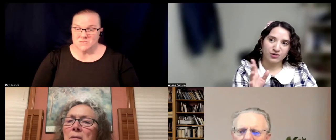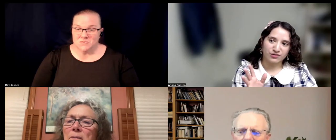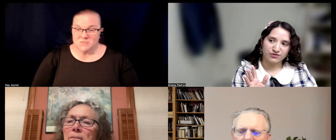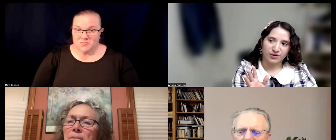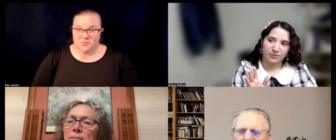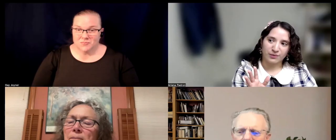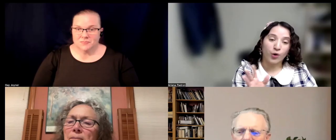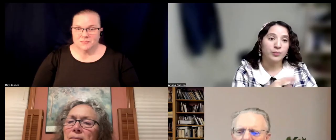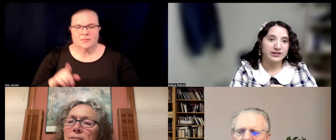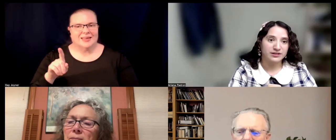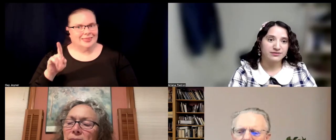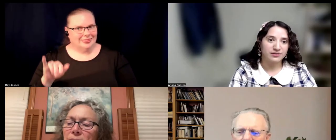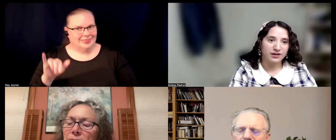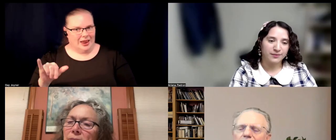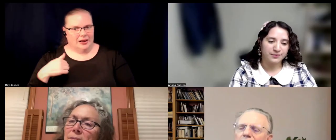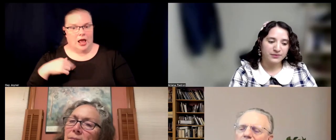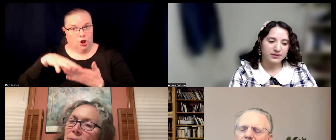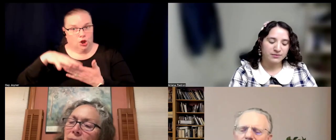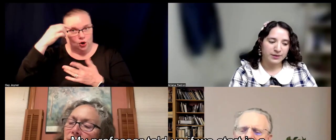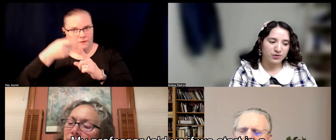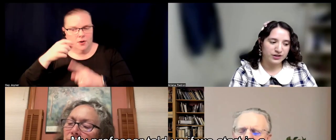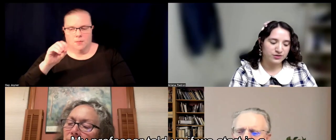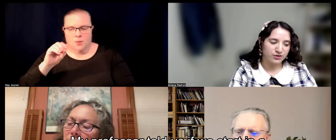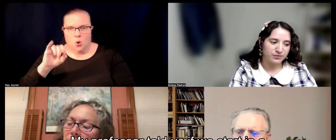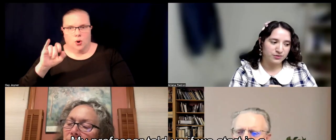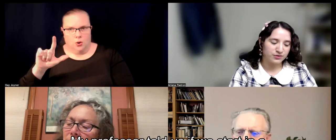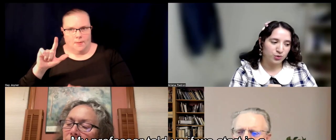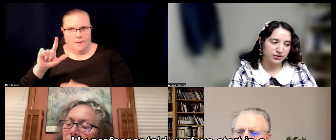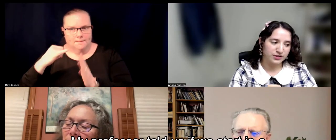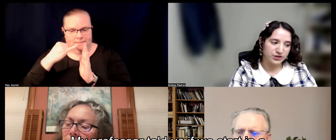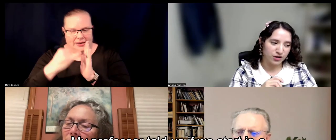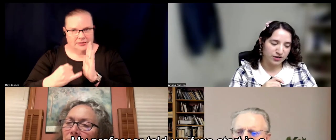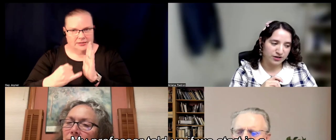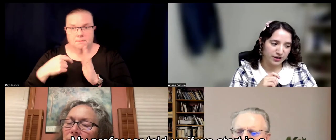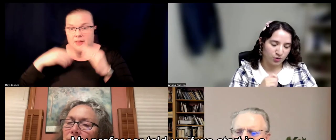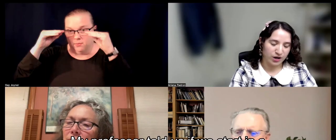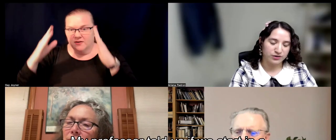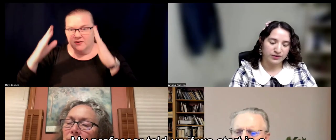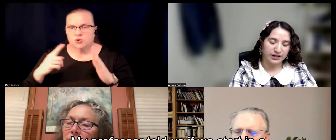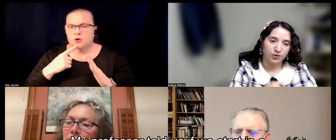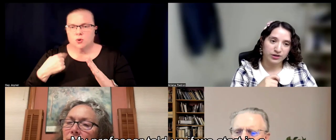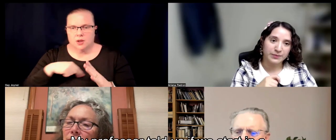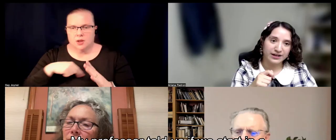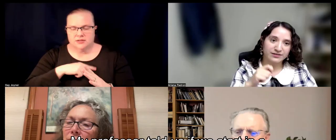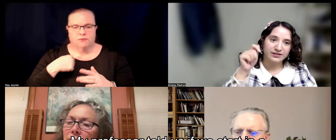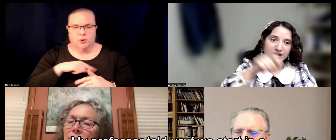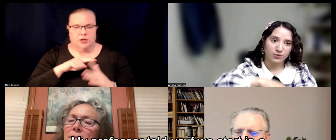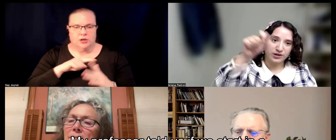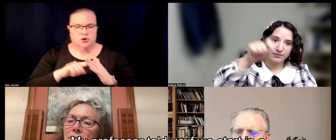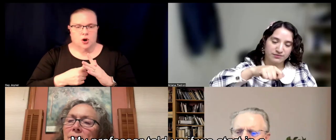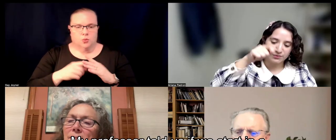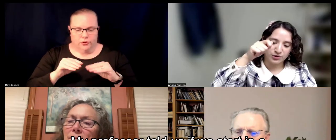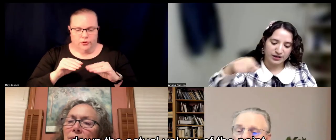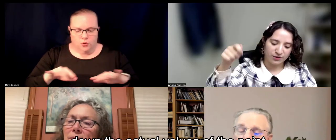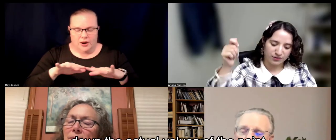That I learned from oil painting. Um, Oh, my professor told us if we start in a ground of like acrylic paint and